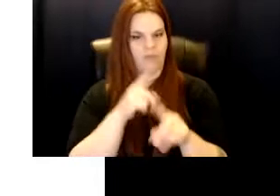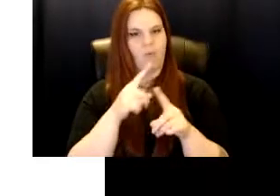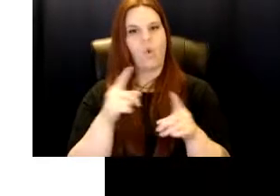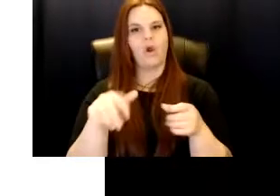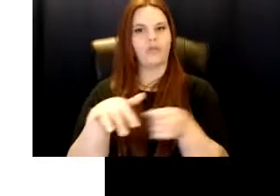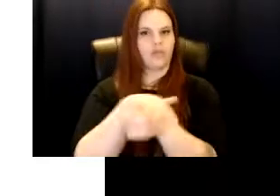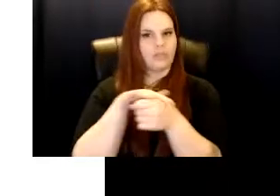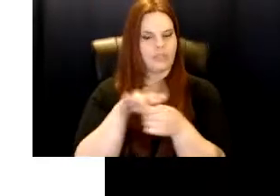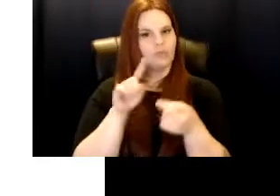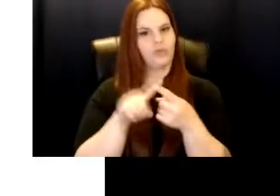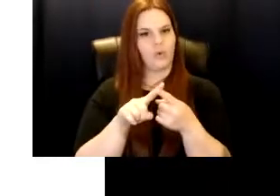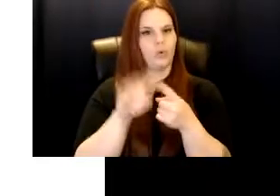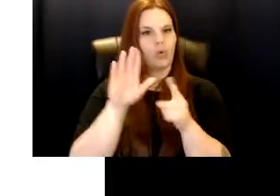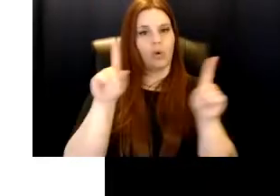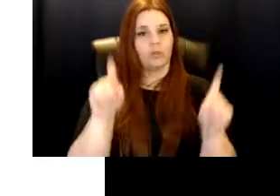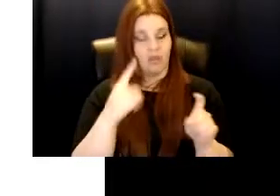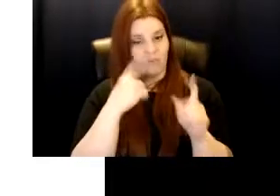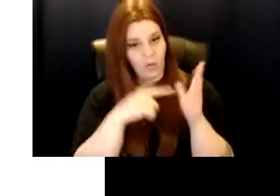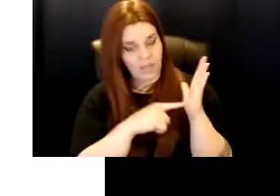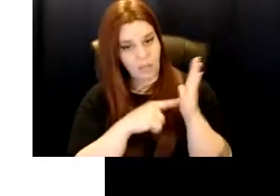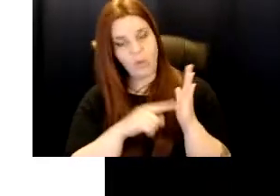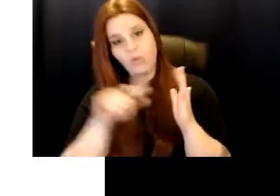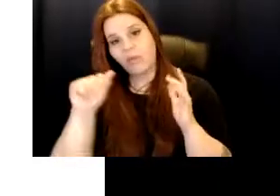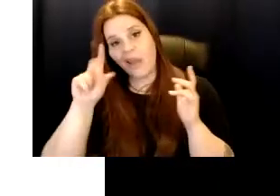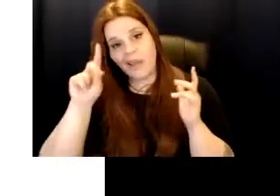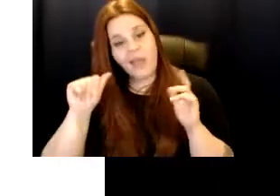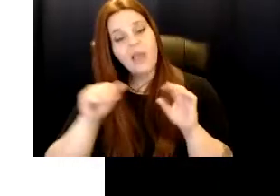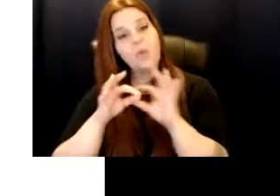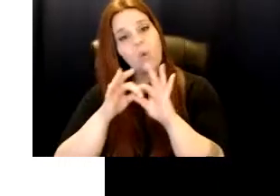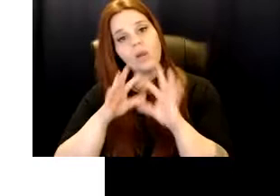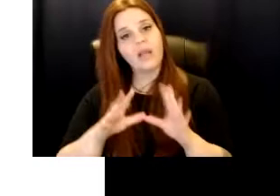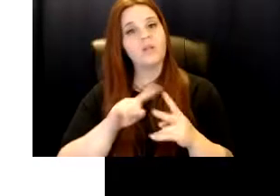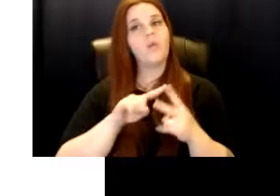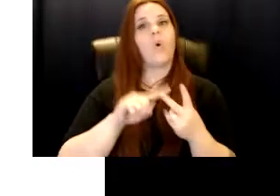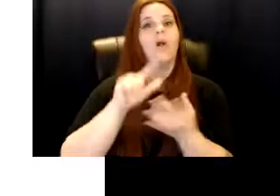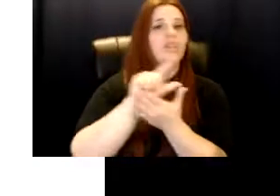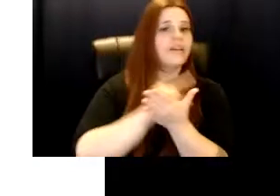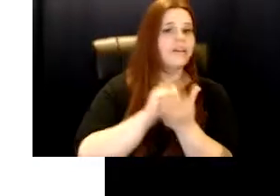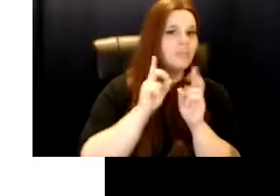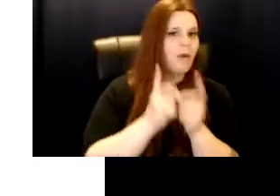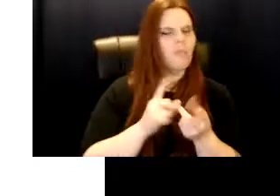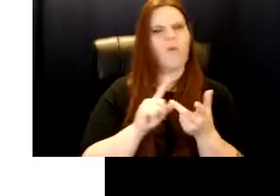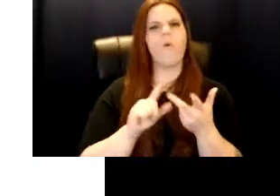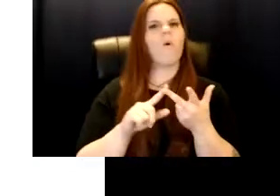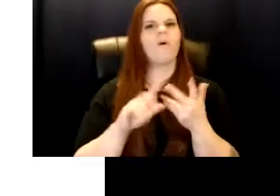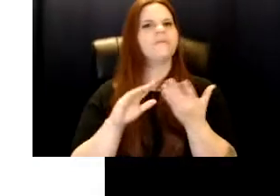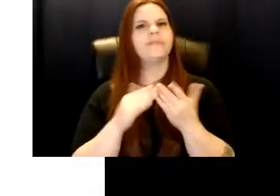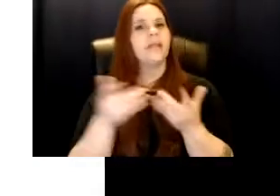to your survey? Were they, for example, ADA coordinators or a legal department, or maybe city